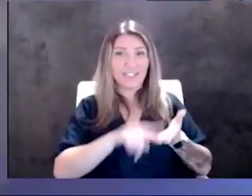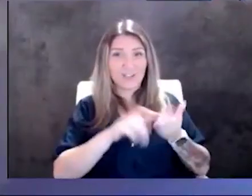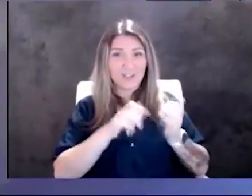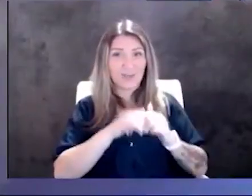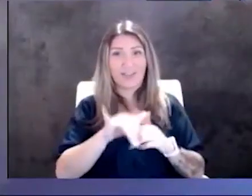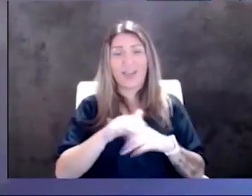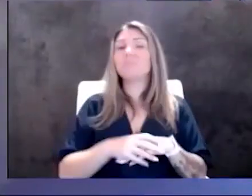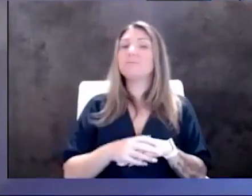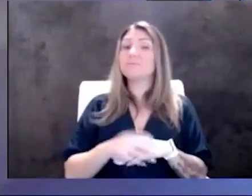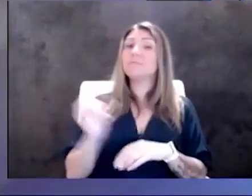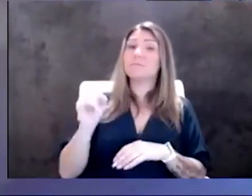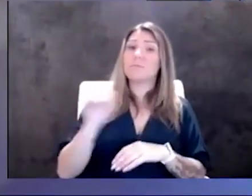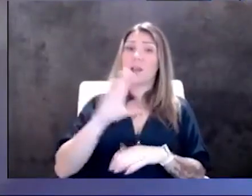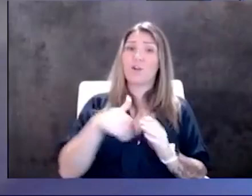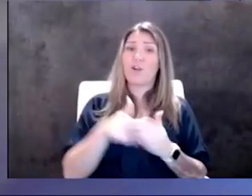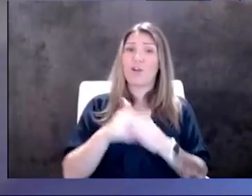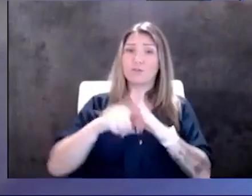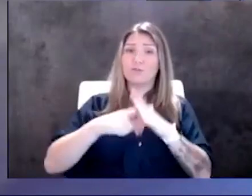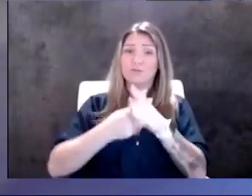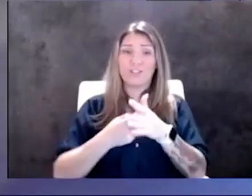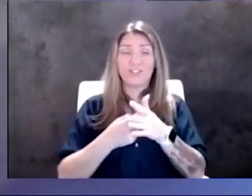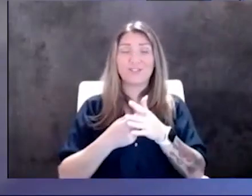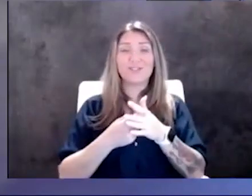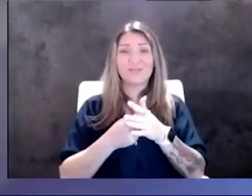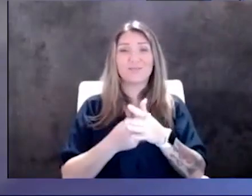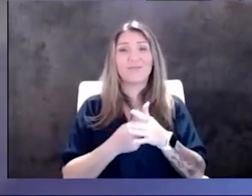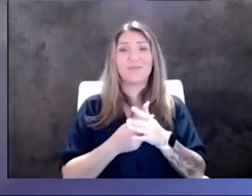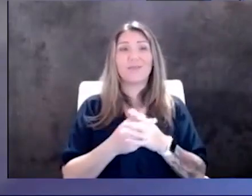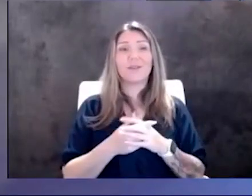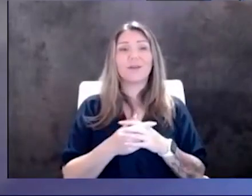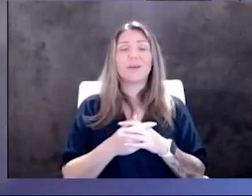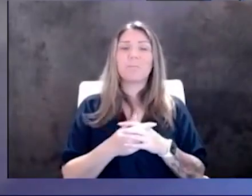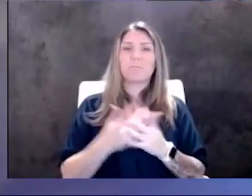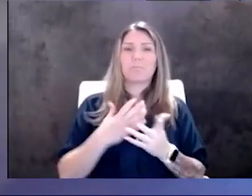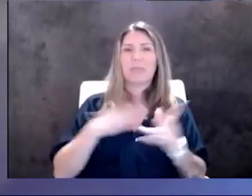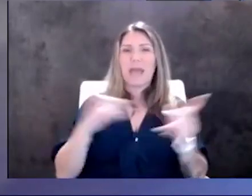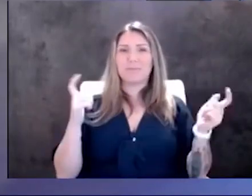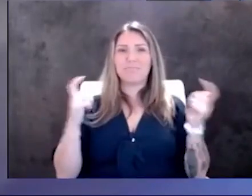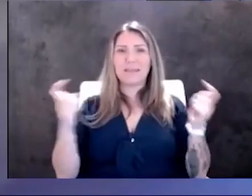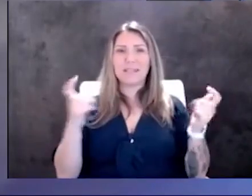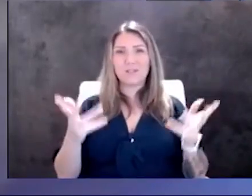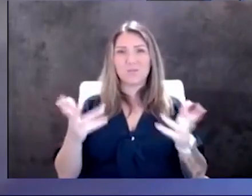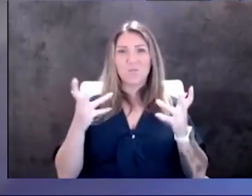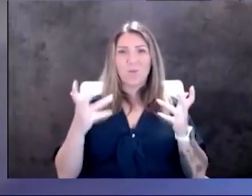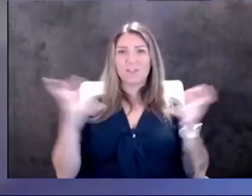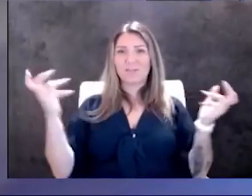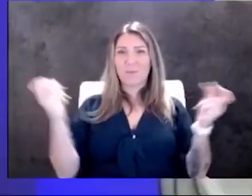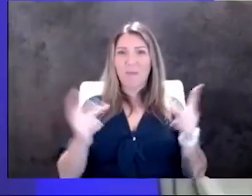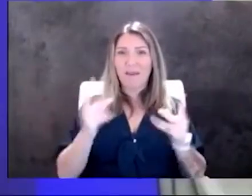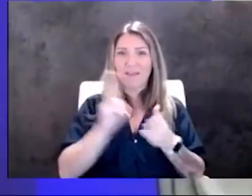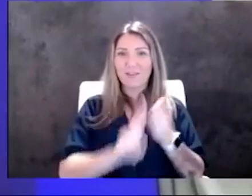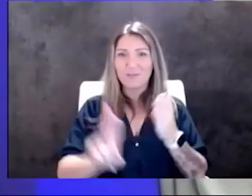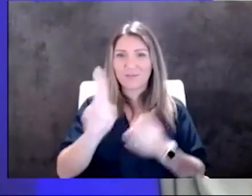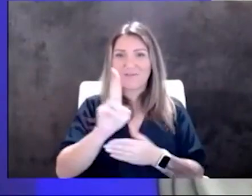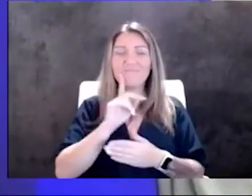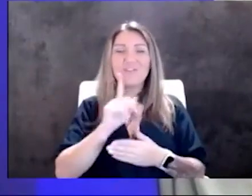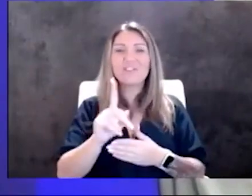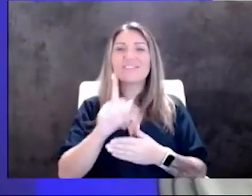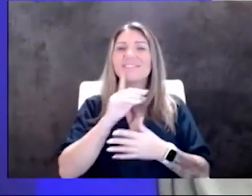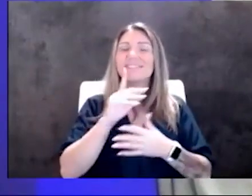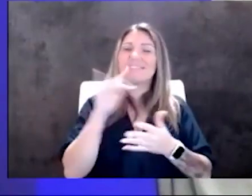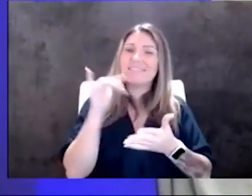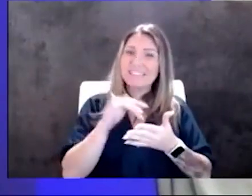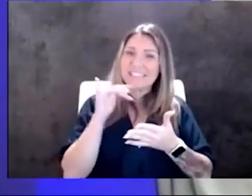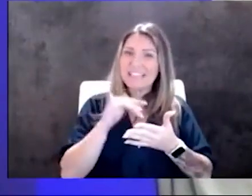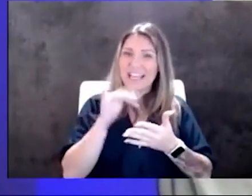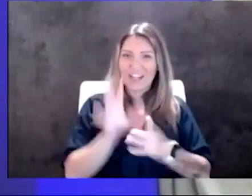where it all starts with, and I think that's was one of my biggest desires to come back to the university and work so we can work with very unique, innovative treatments